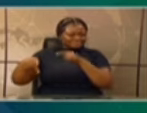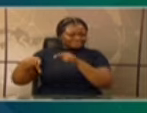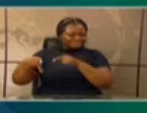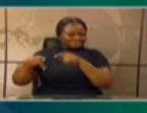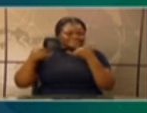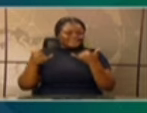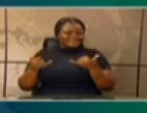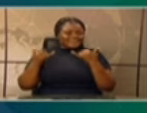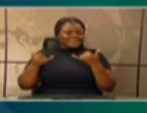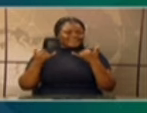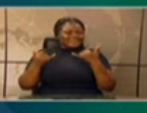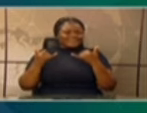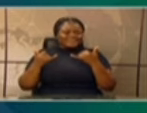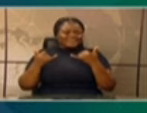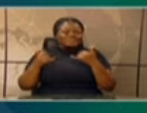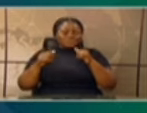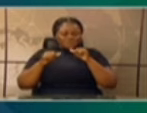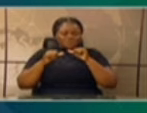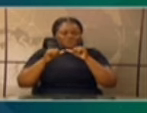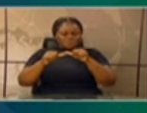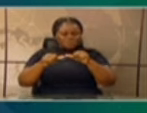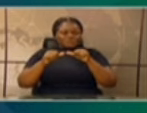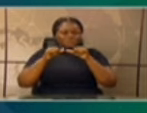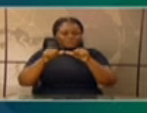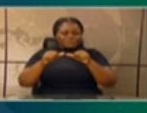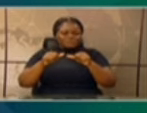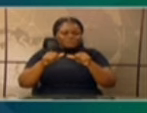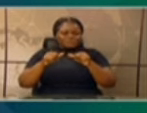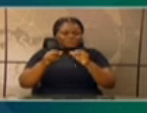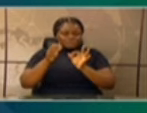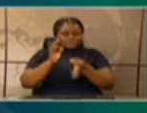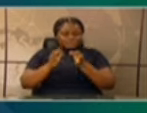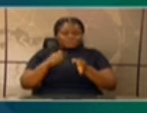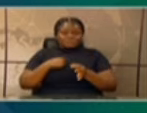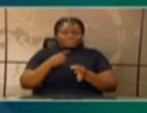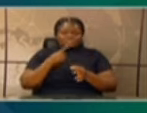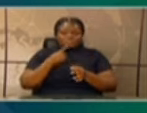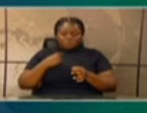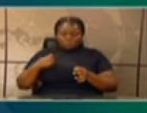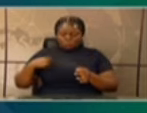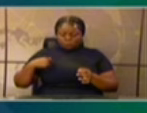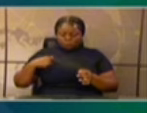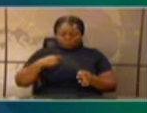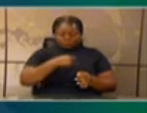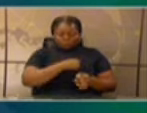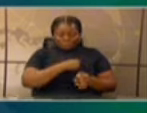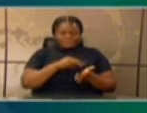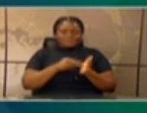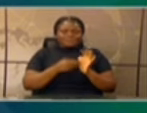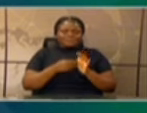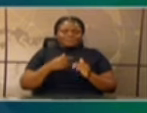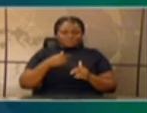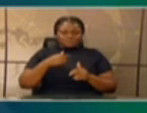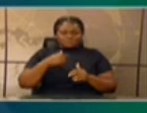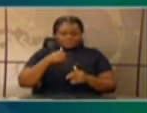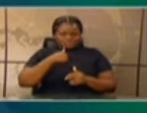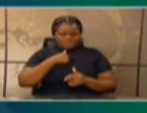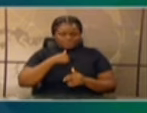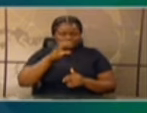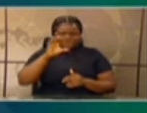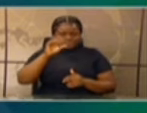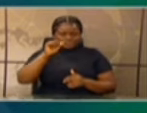know, Yeguso, when I say ye, I am part of the Convention People's Party. I mean, any other